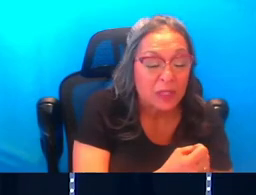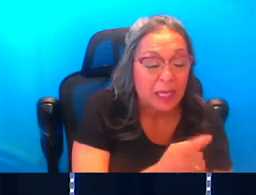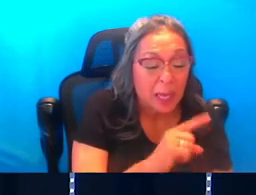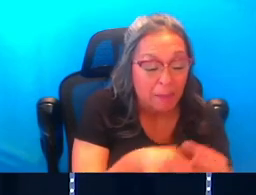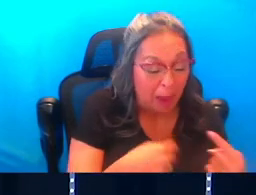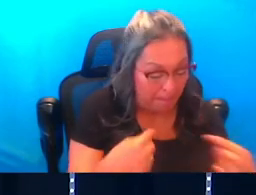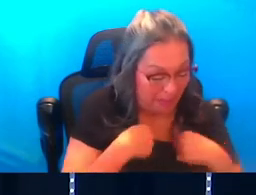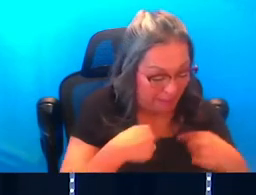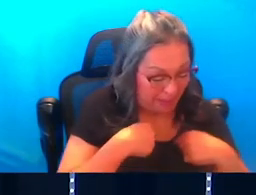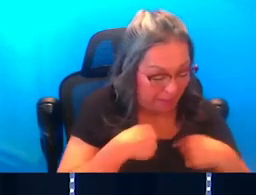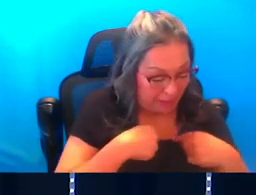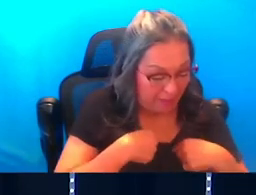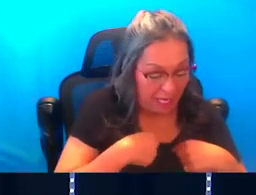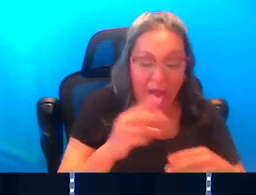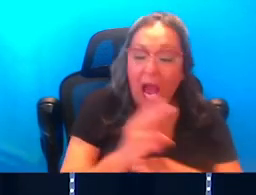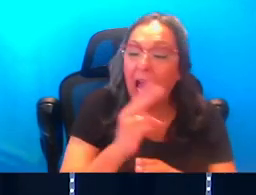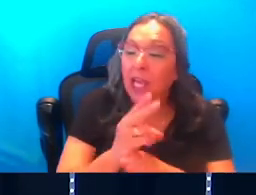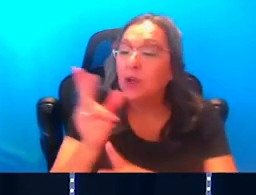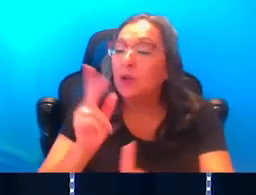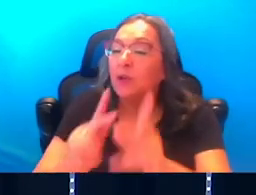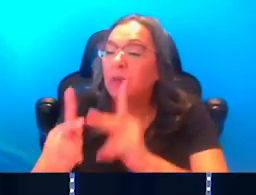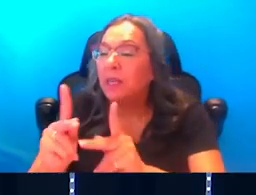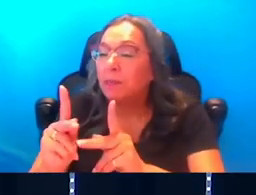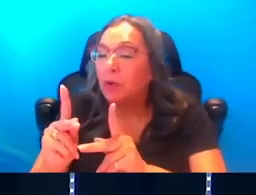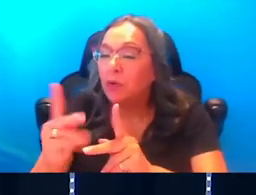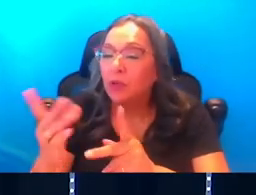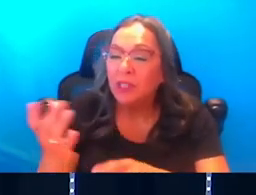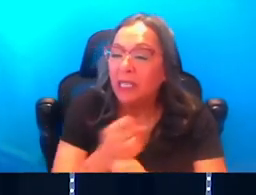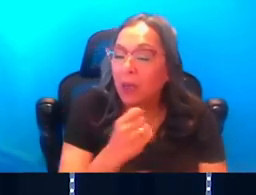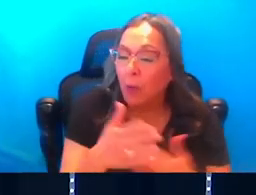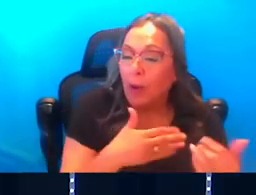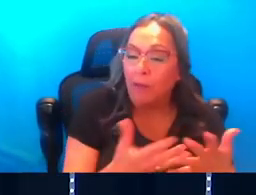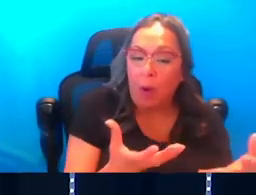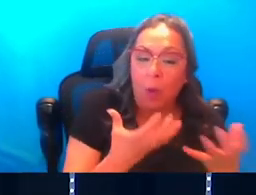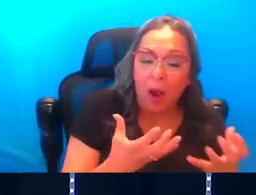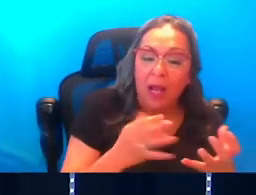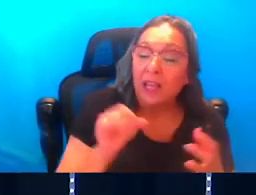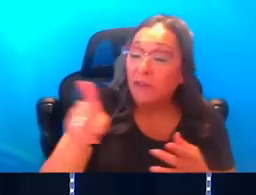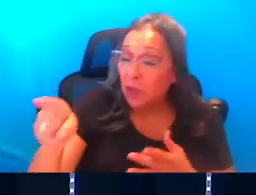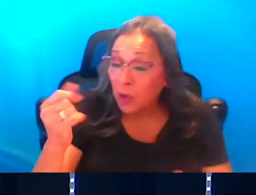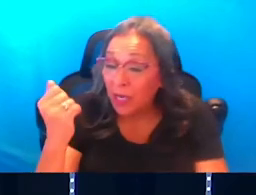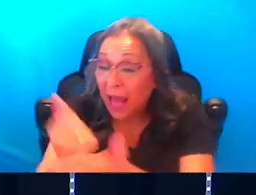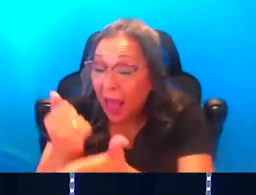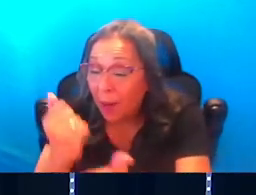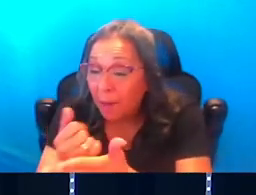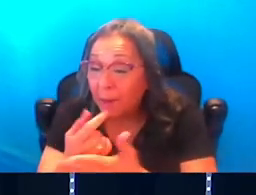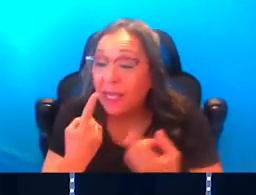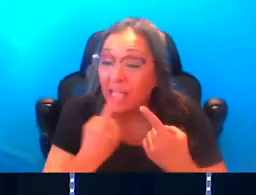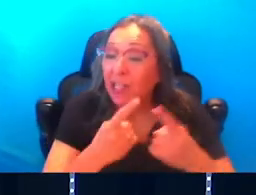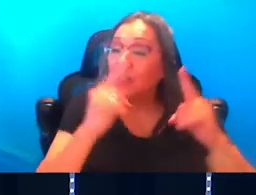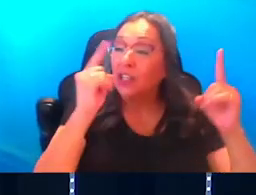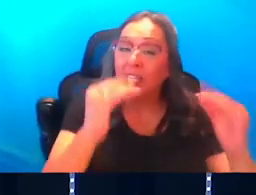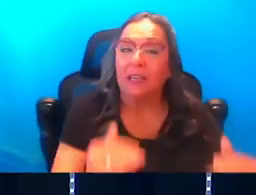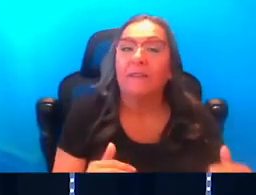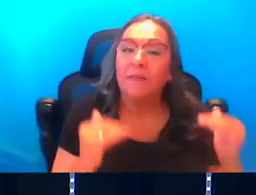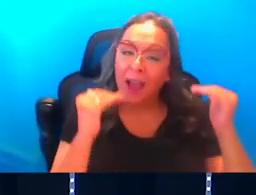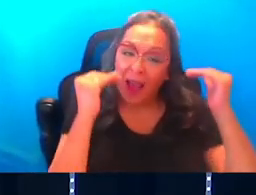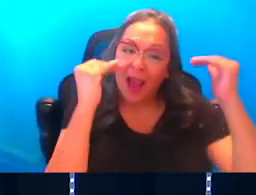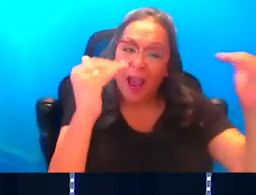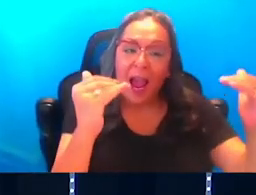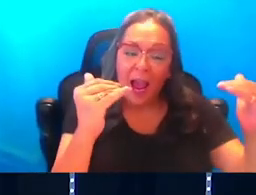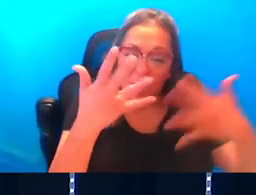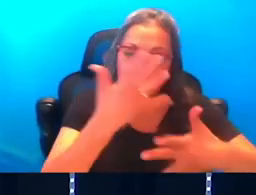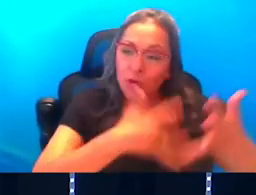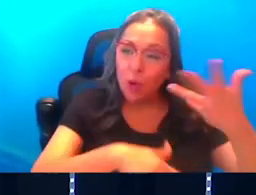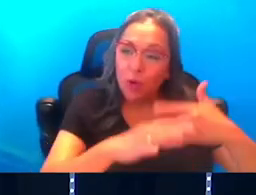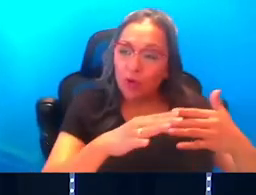used people as a means to an end. Like, if you were going to help me achieve a greater social status, I was going to use you for that. You weren't really my